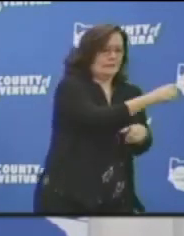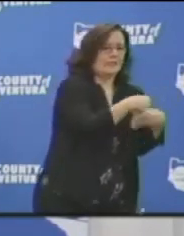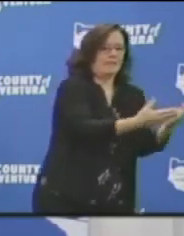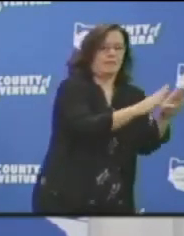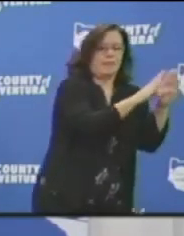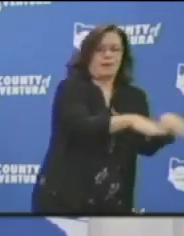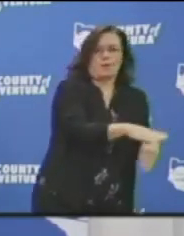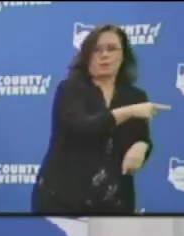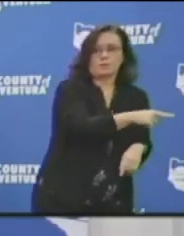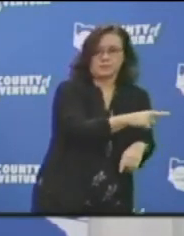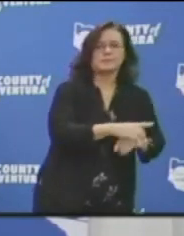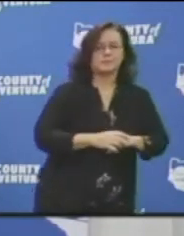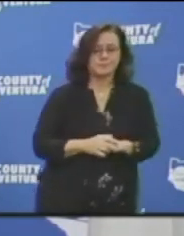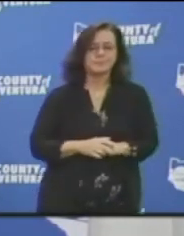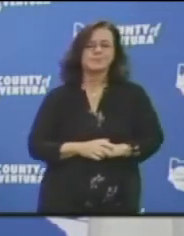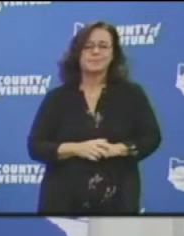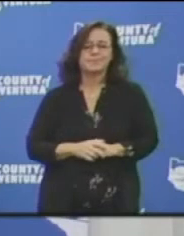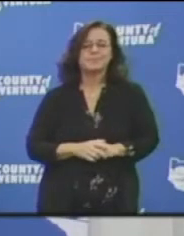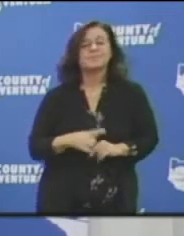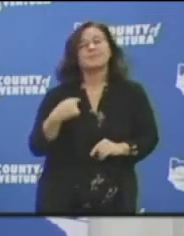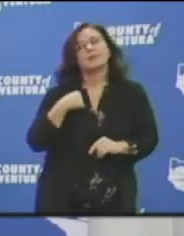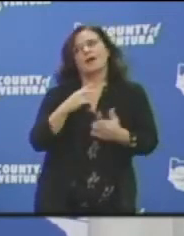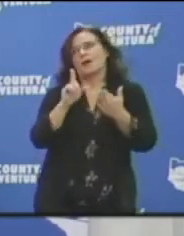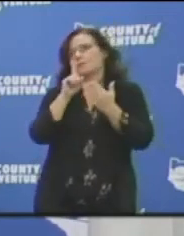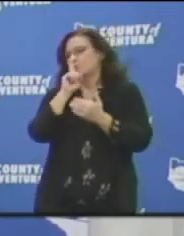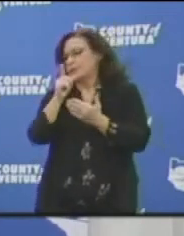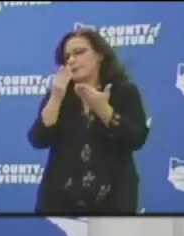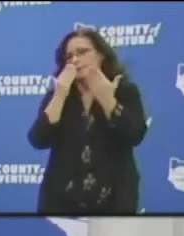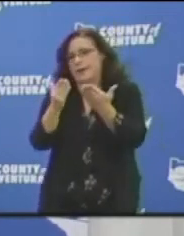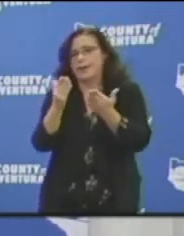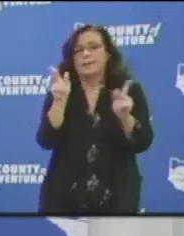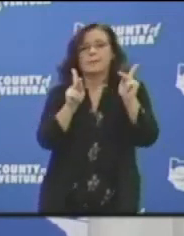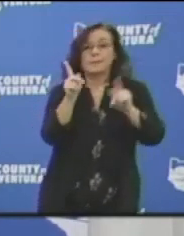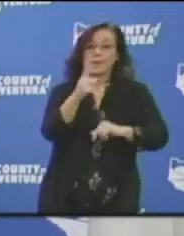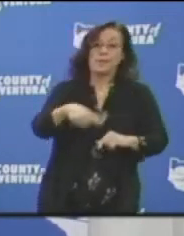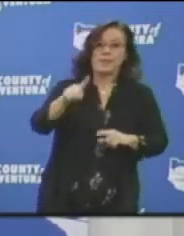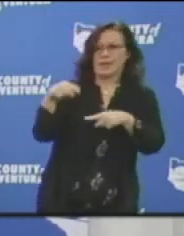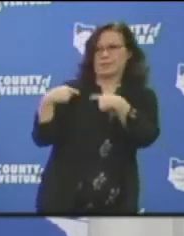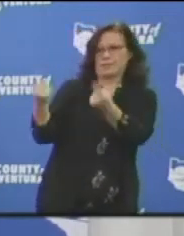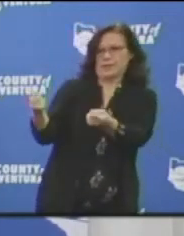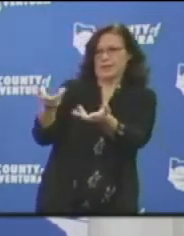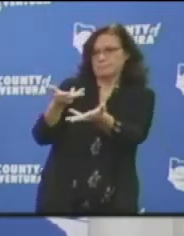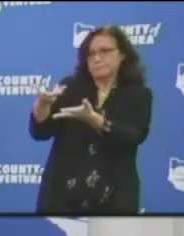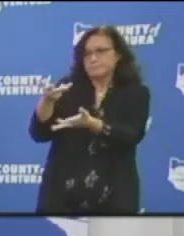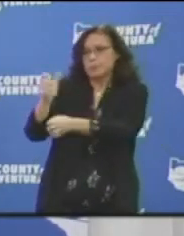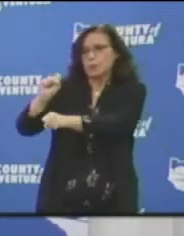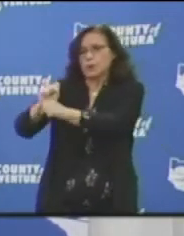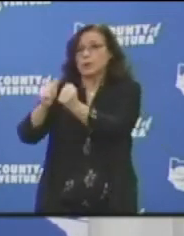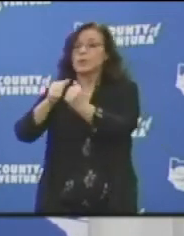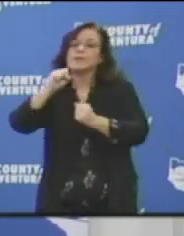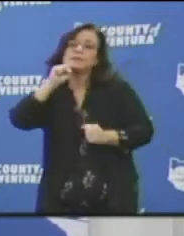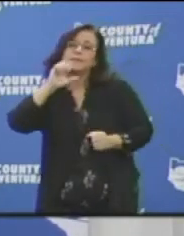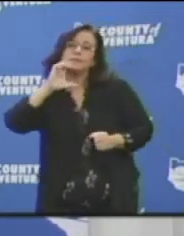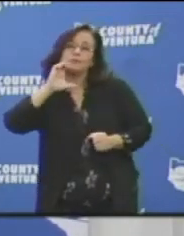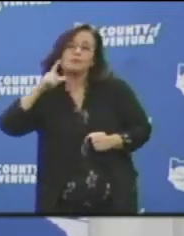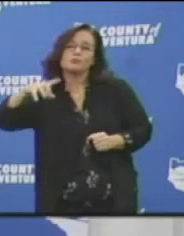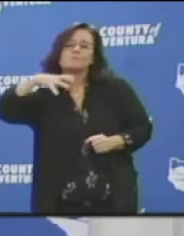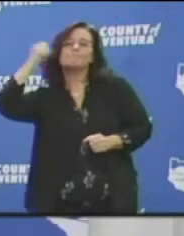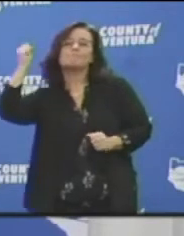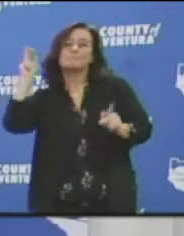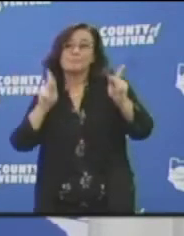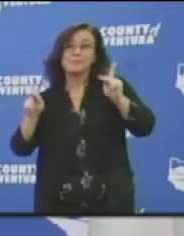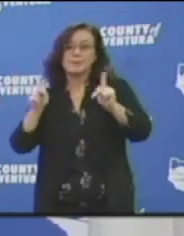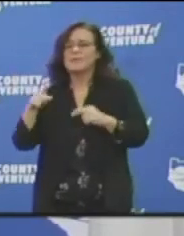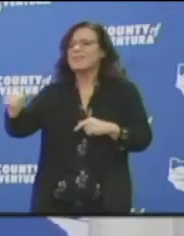the angels who work with our senior citizens who are homebound and can't see their family members. So good to have you there